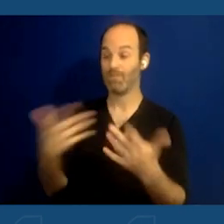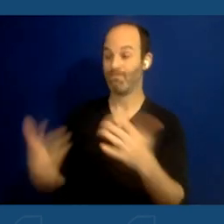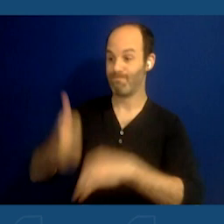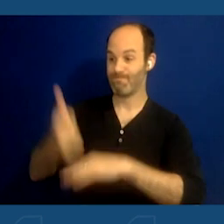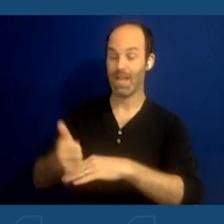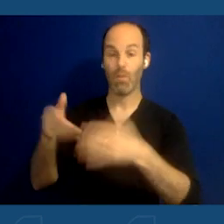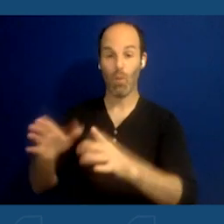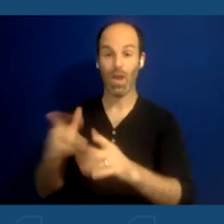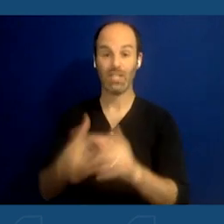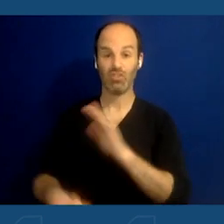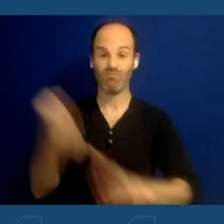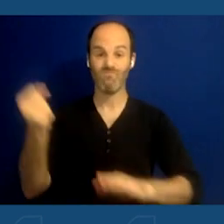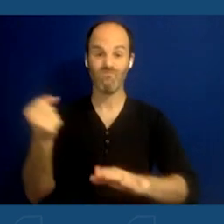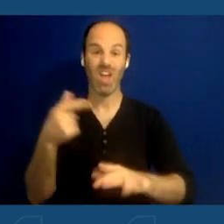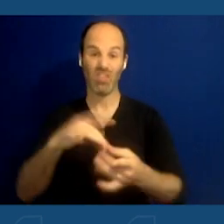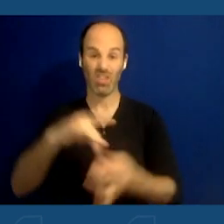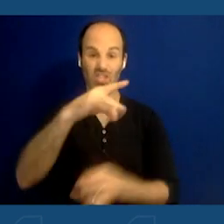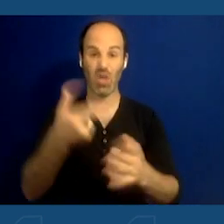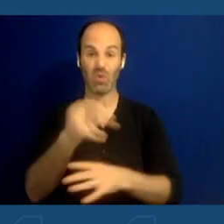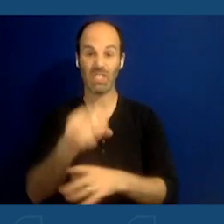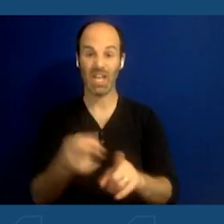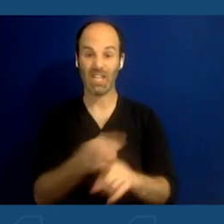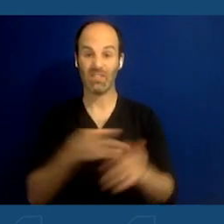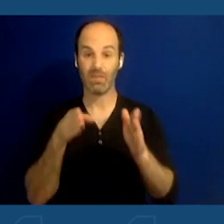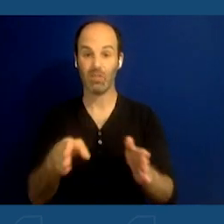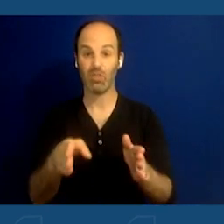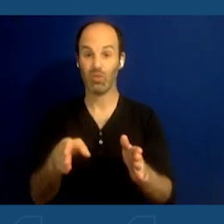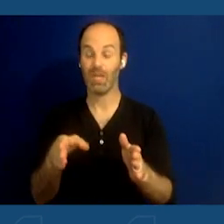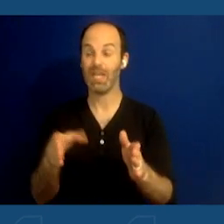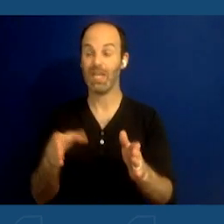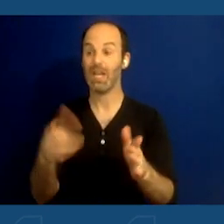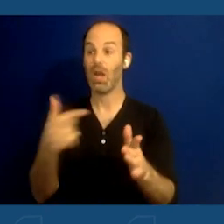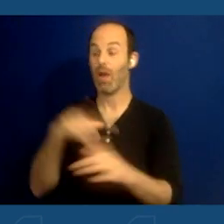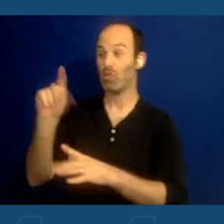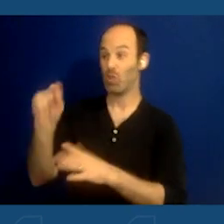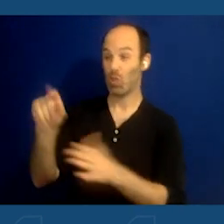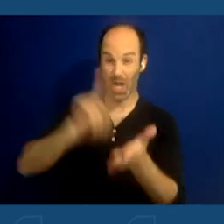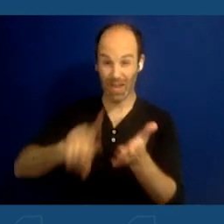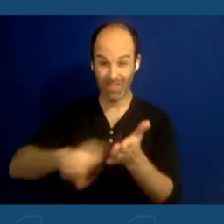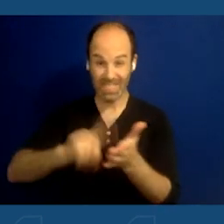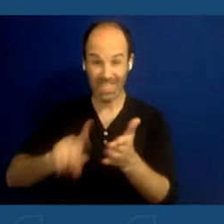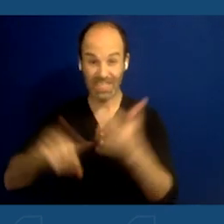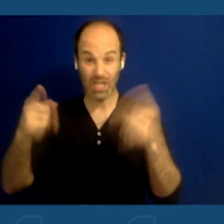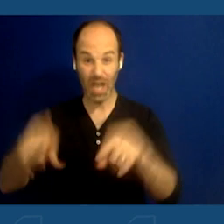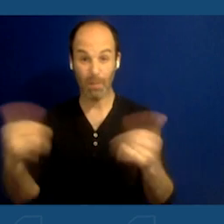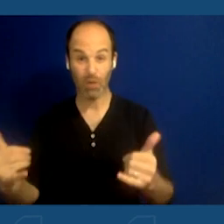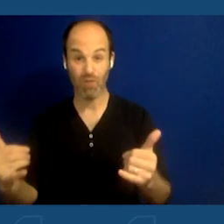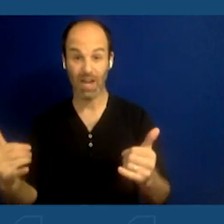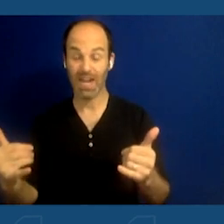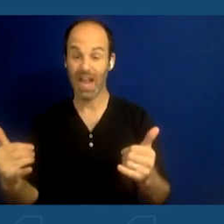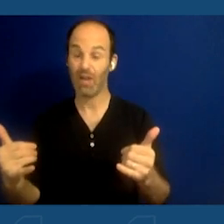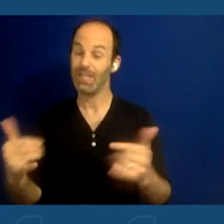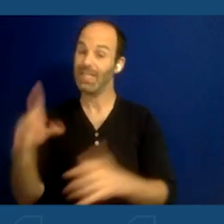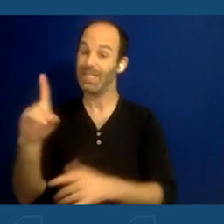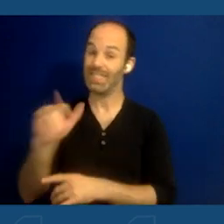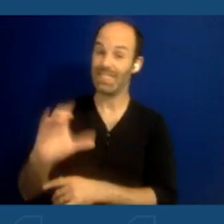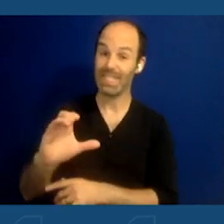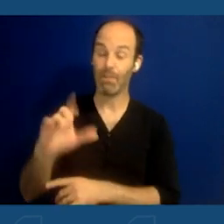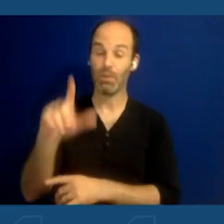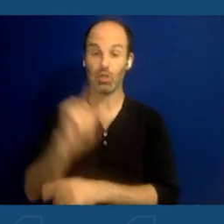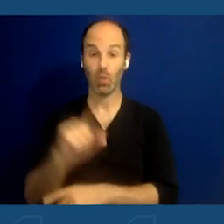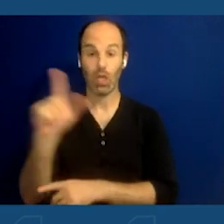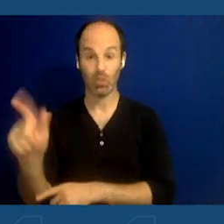unit has over 20 current investigations underway, and in December of 2021, they began a